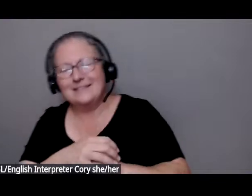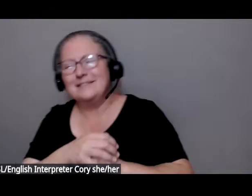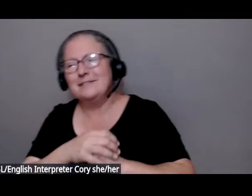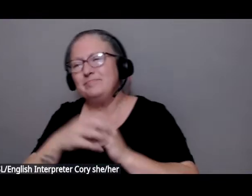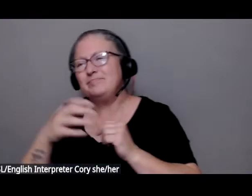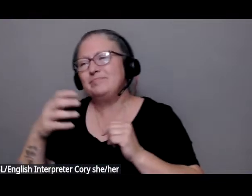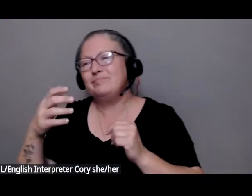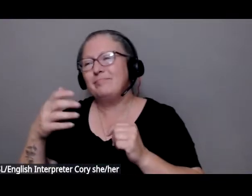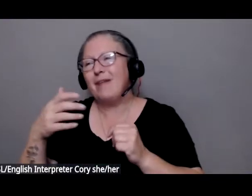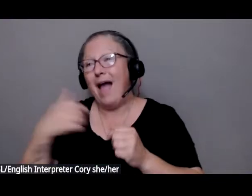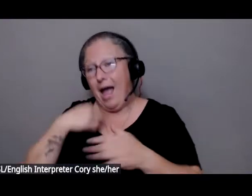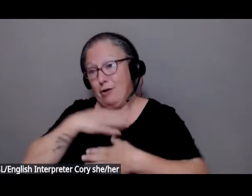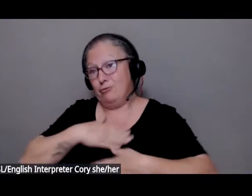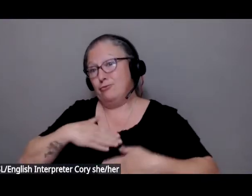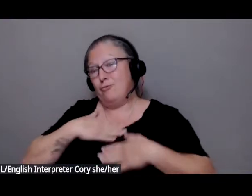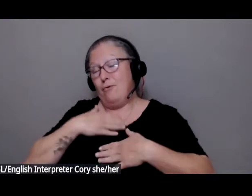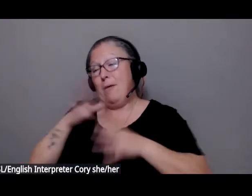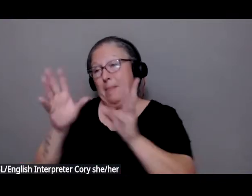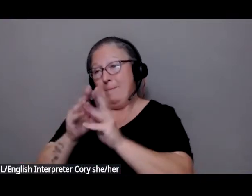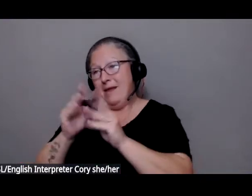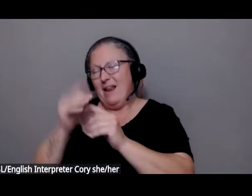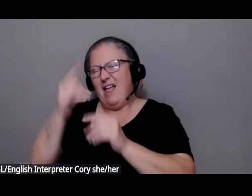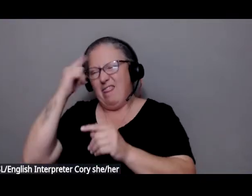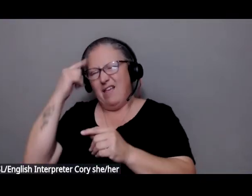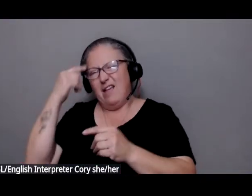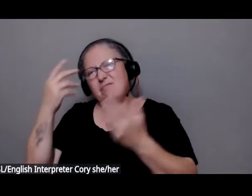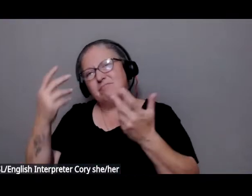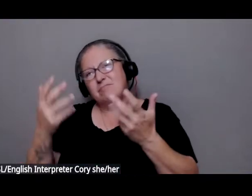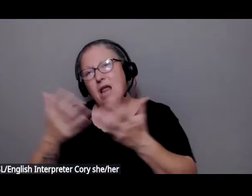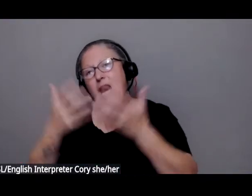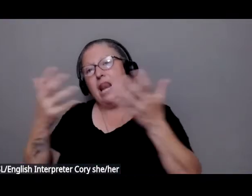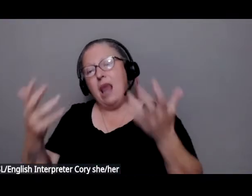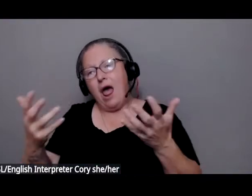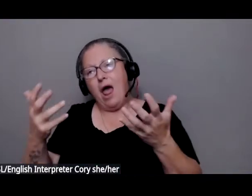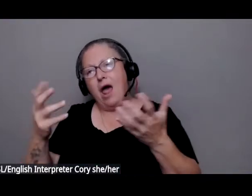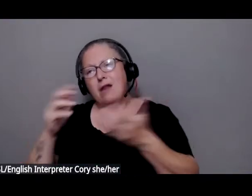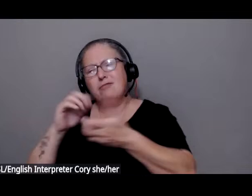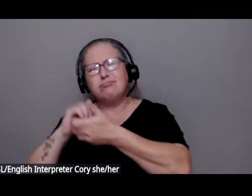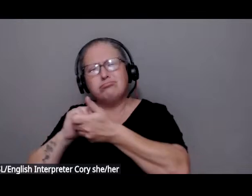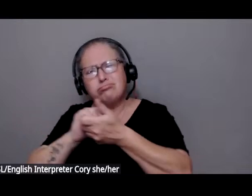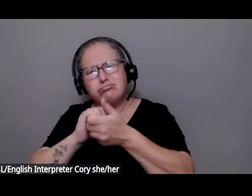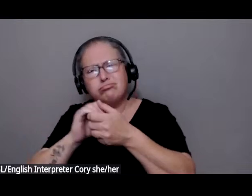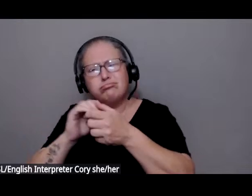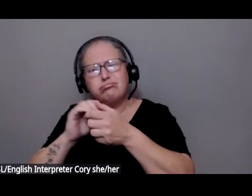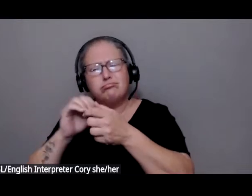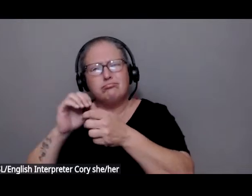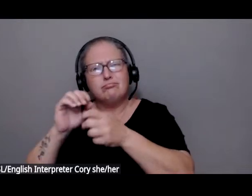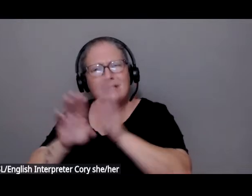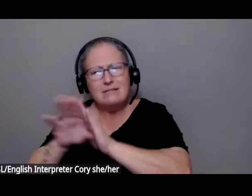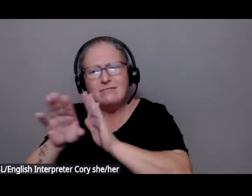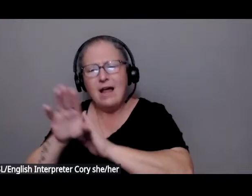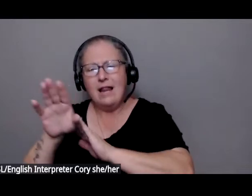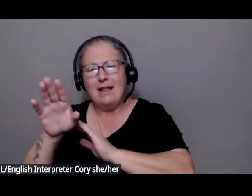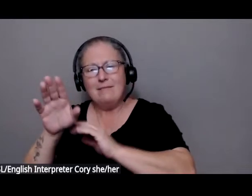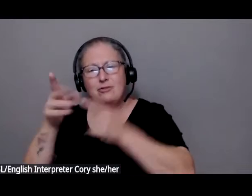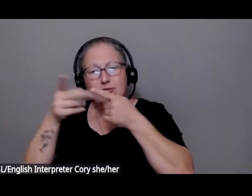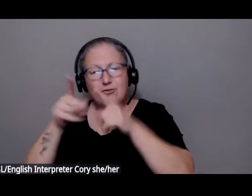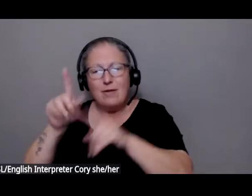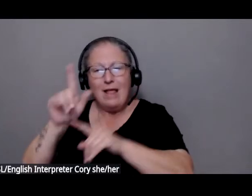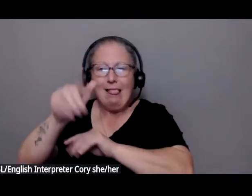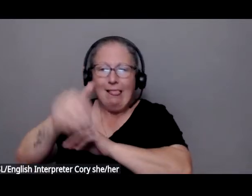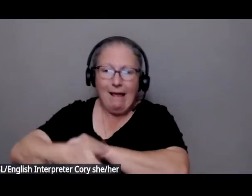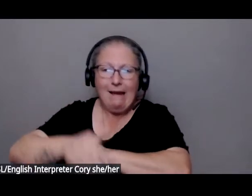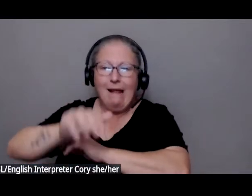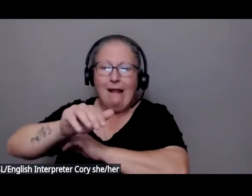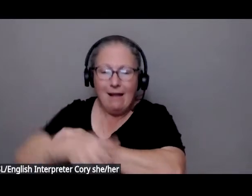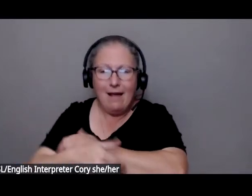I as much as I enjoy the meetings, I think there's a lot of camaraderie that develops going through those late nights